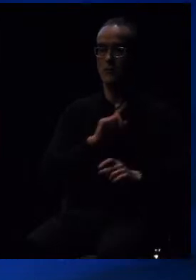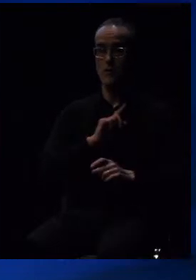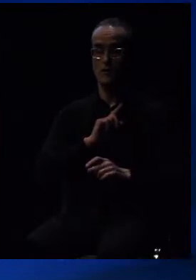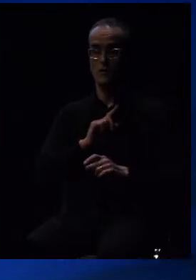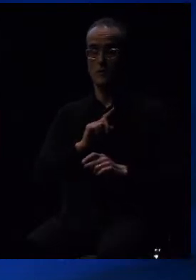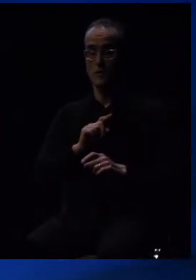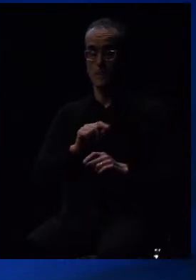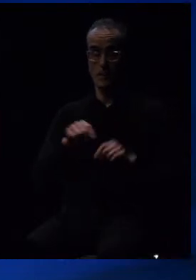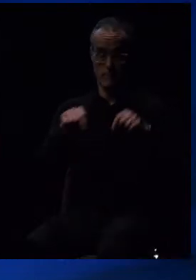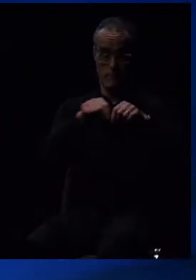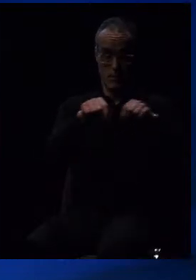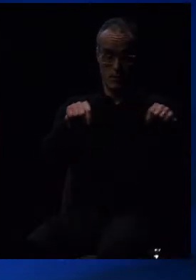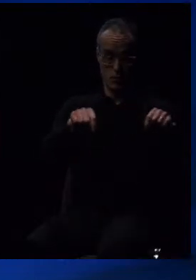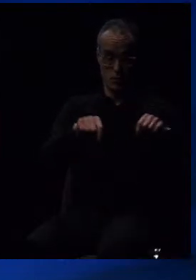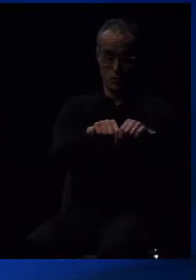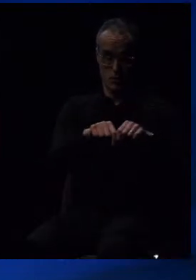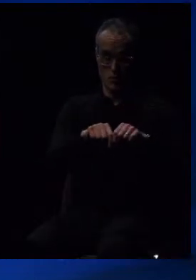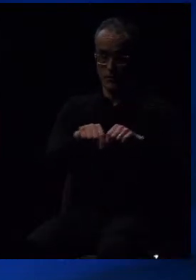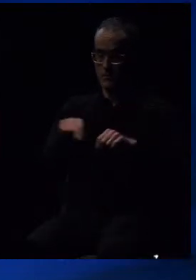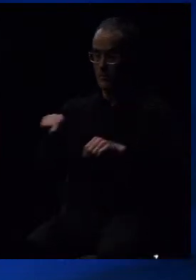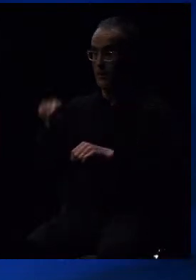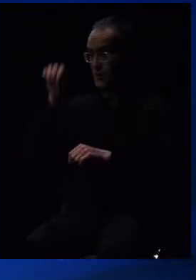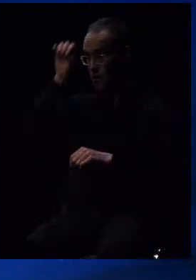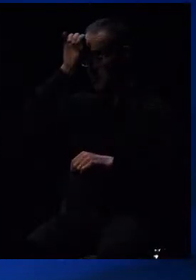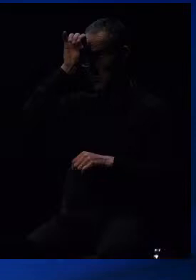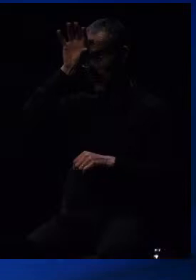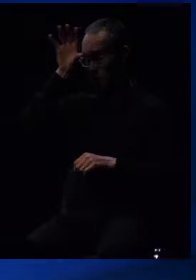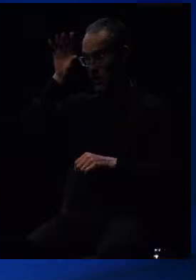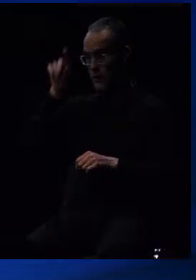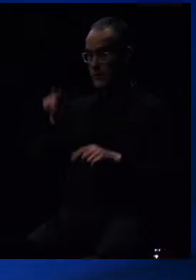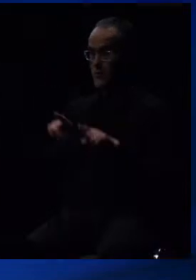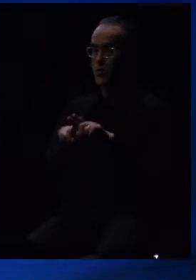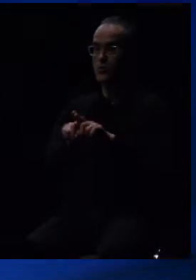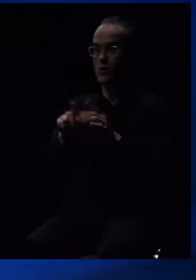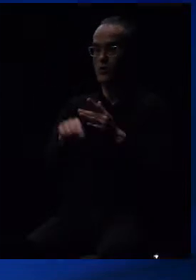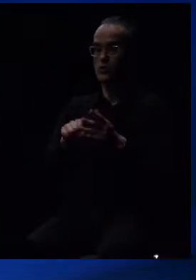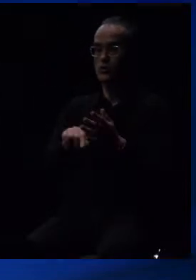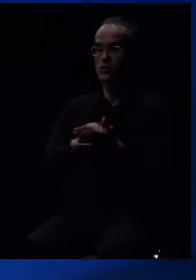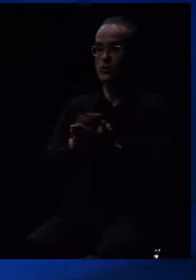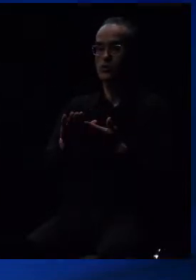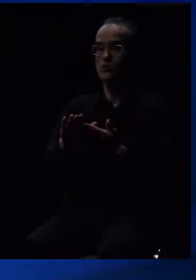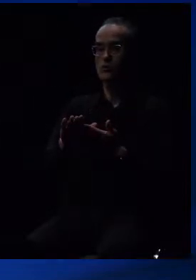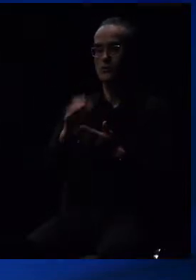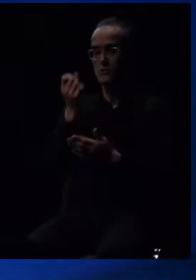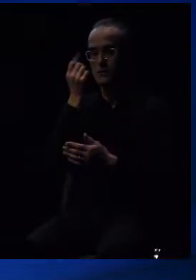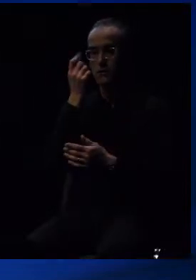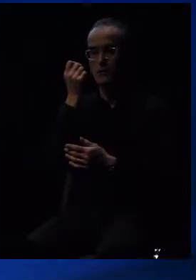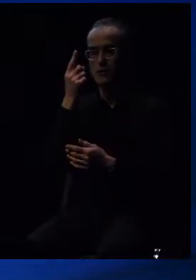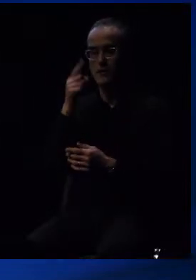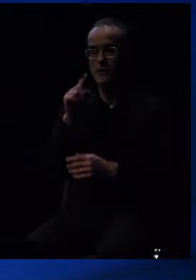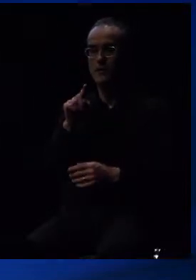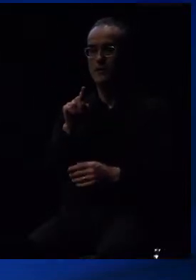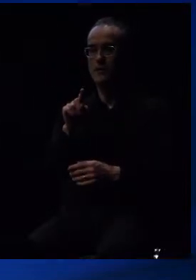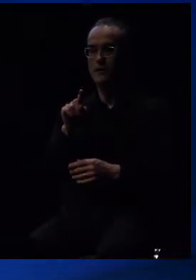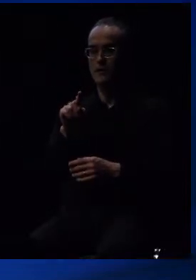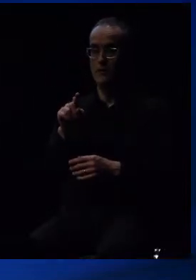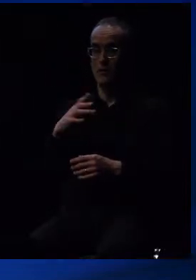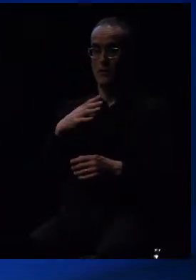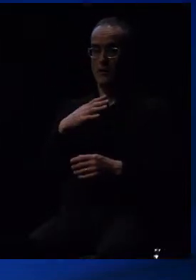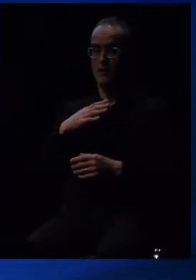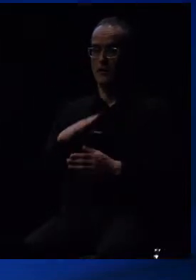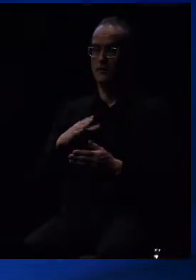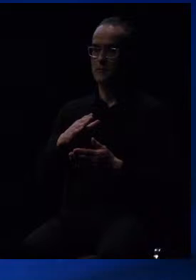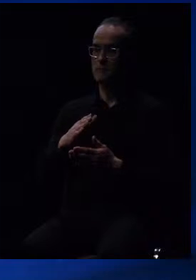the mine, and having this idea from Joshua Oppenheimer that it should be a very